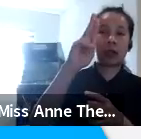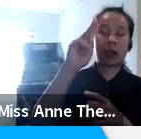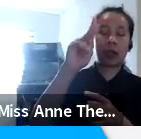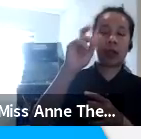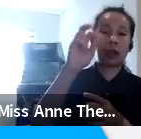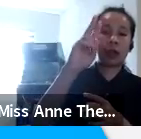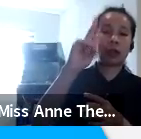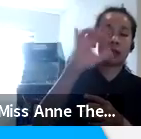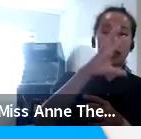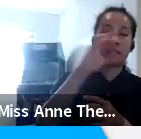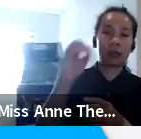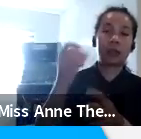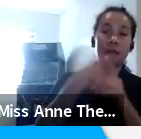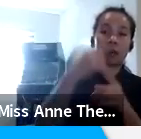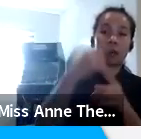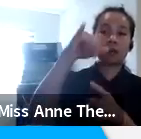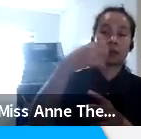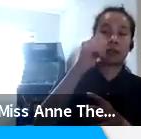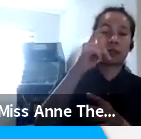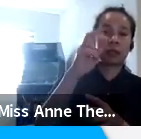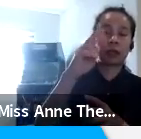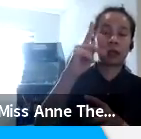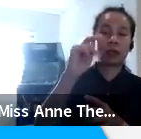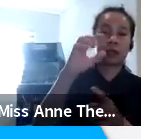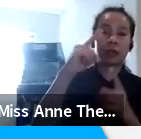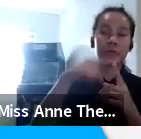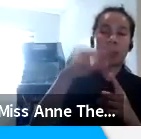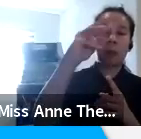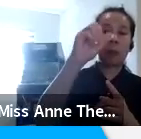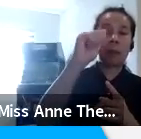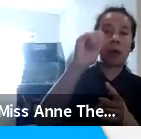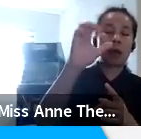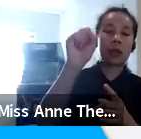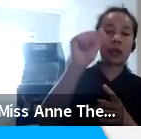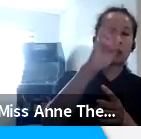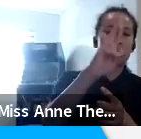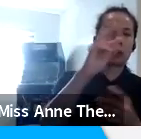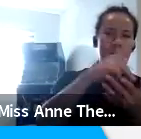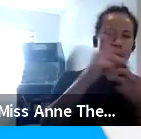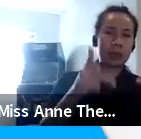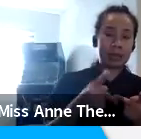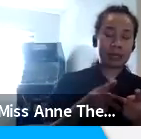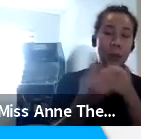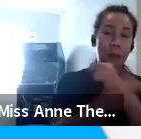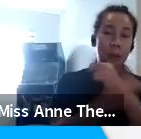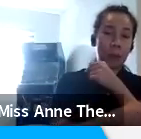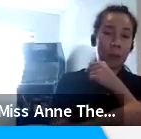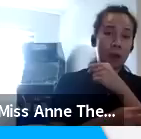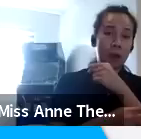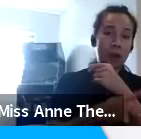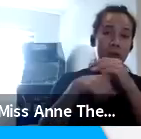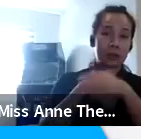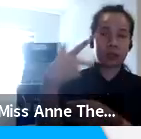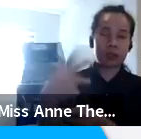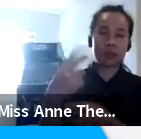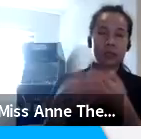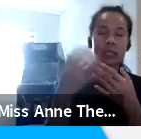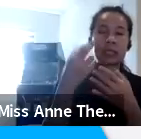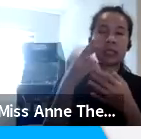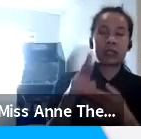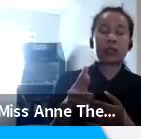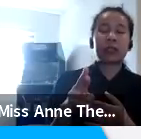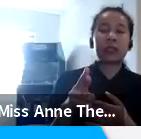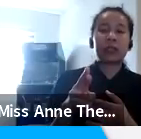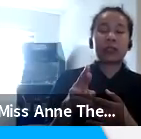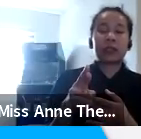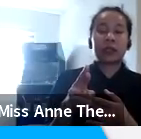a very long flight that it's even faster and easier and shorter if I fly from Davao